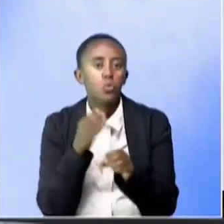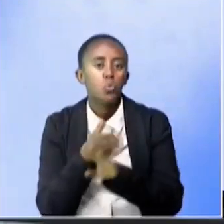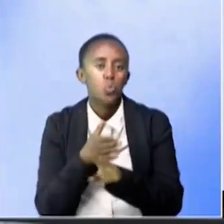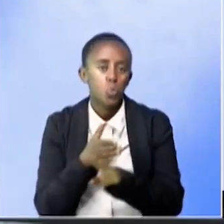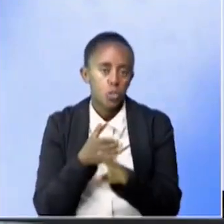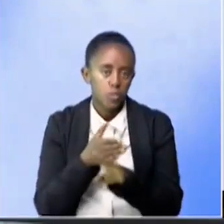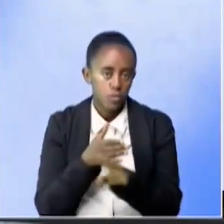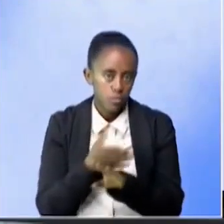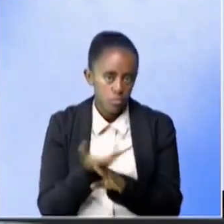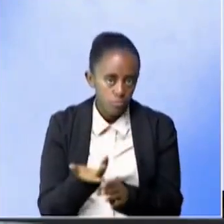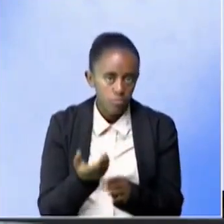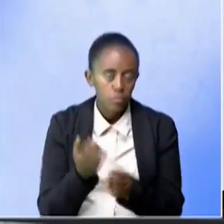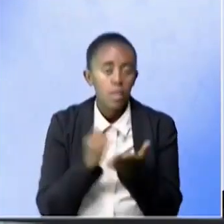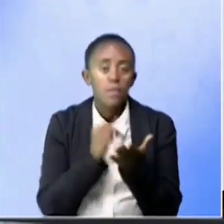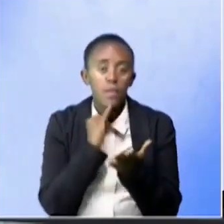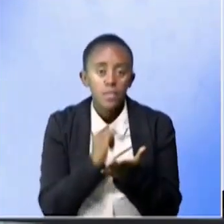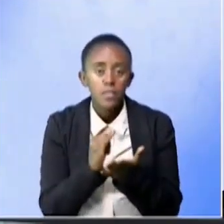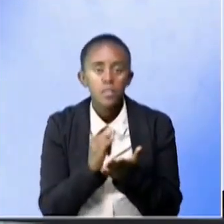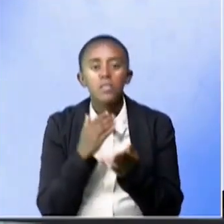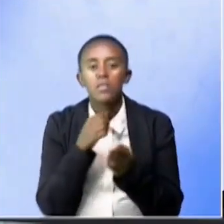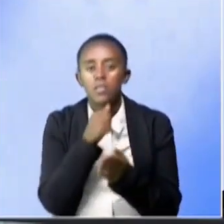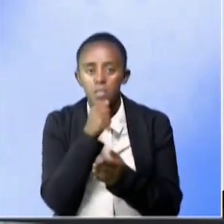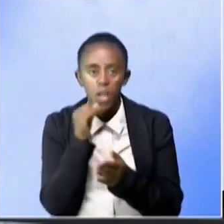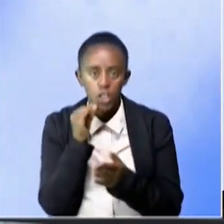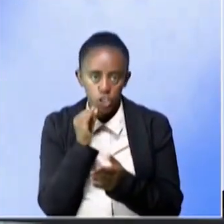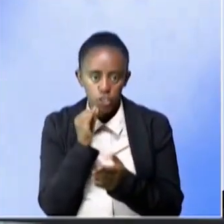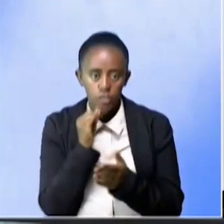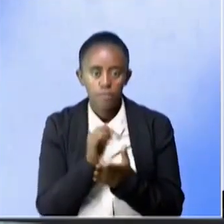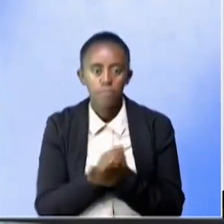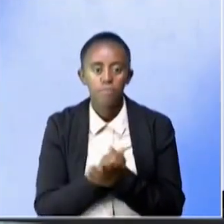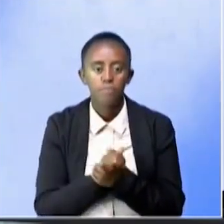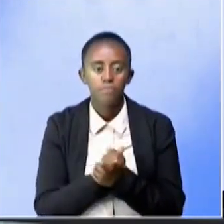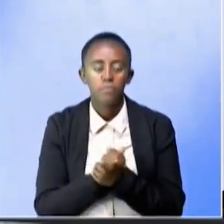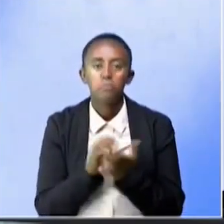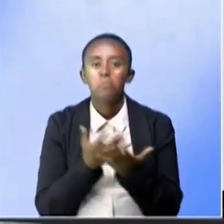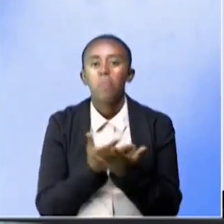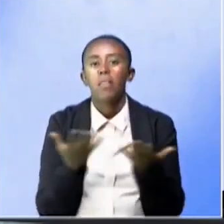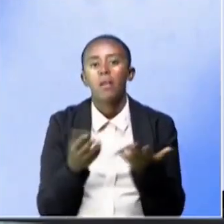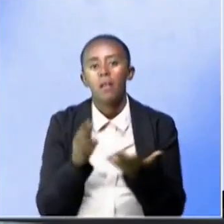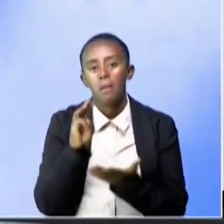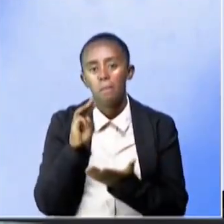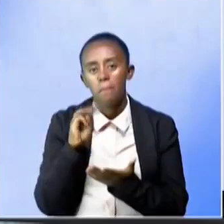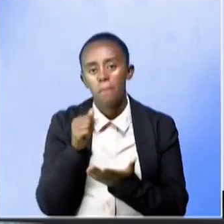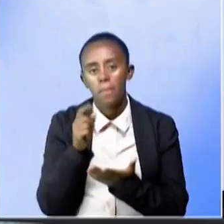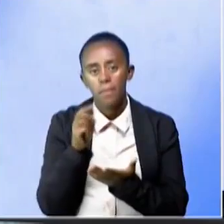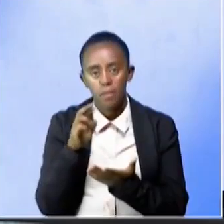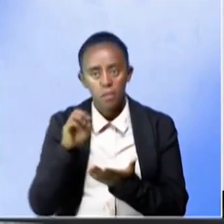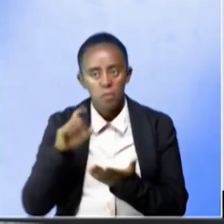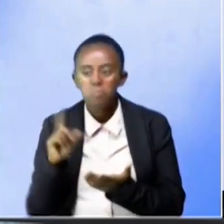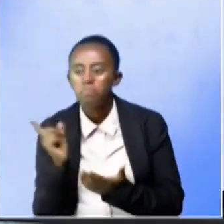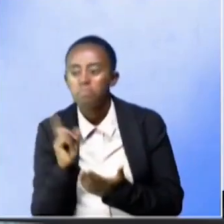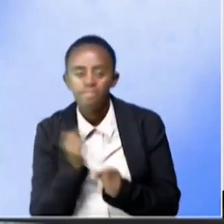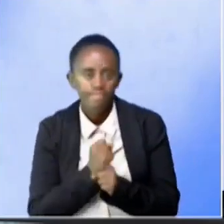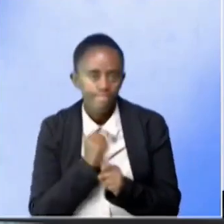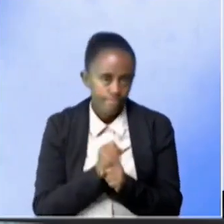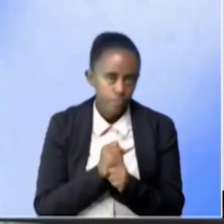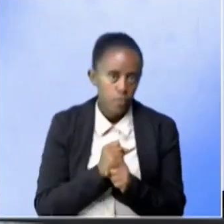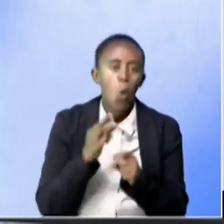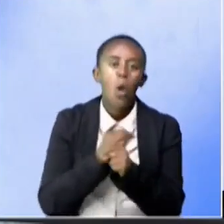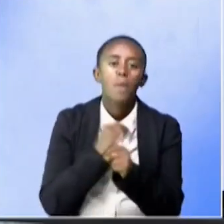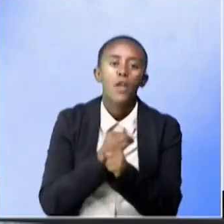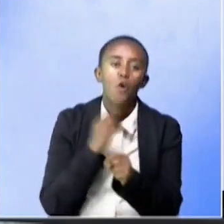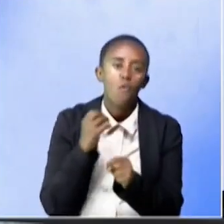words. Still now it is an adjective, but as material was made of it. Very interesting